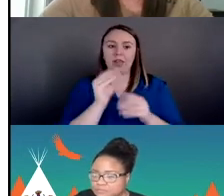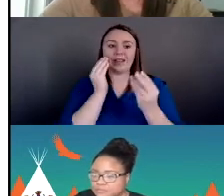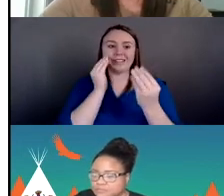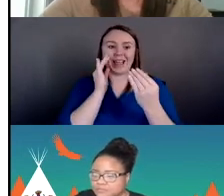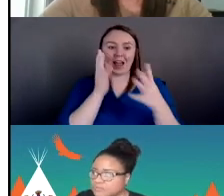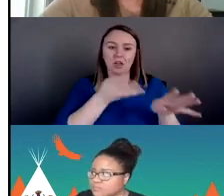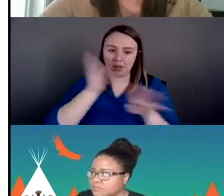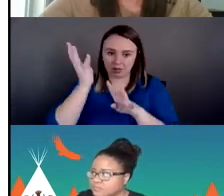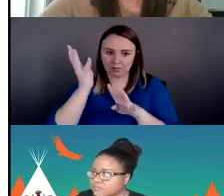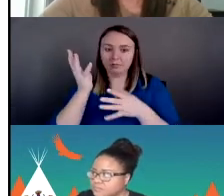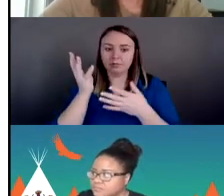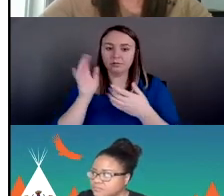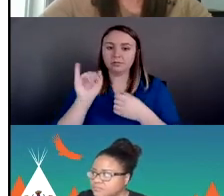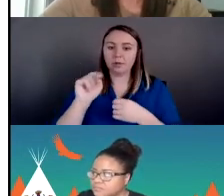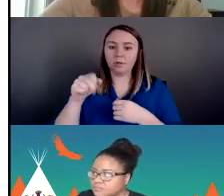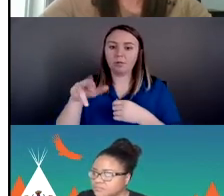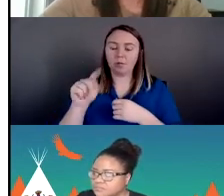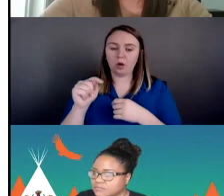And the second question